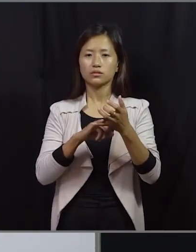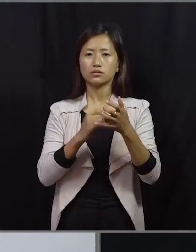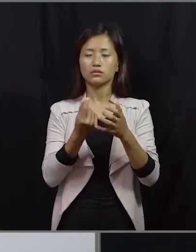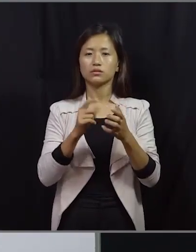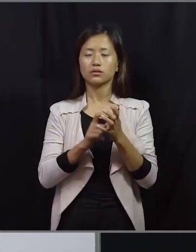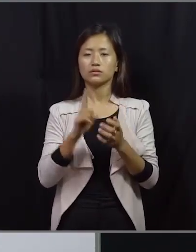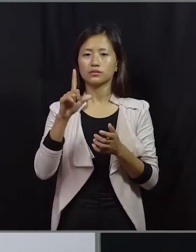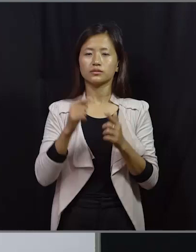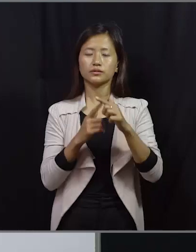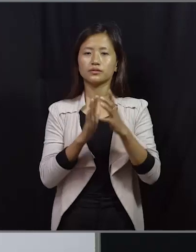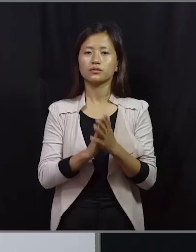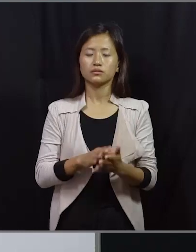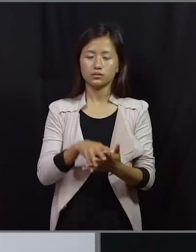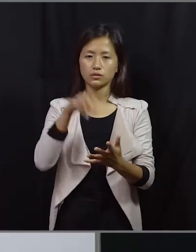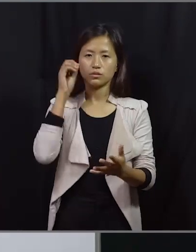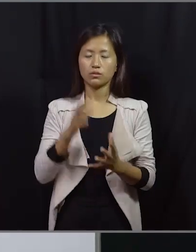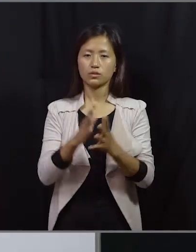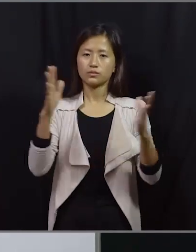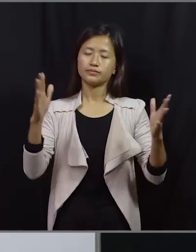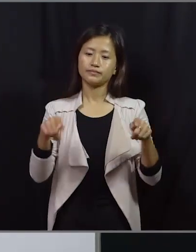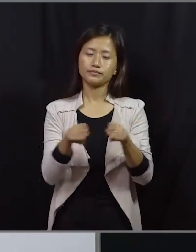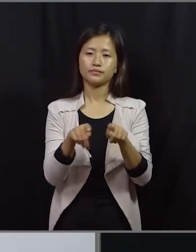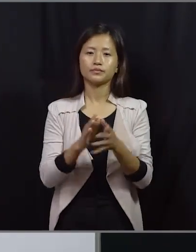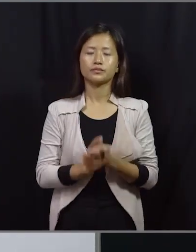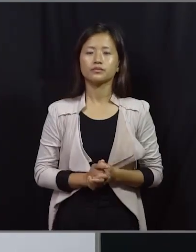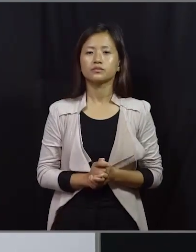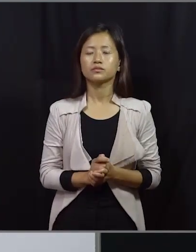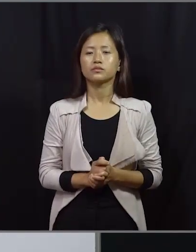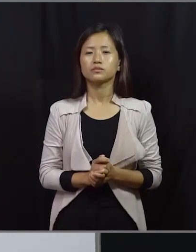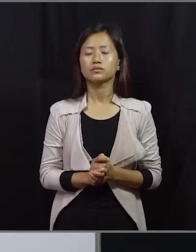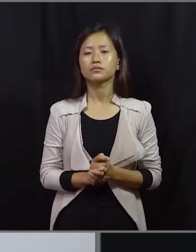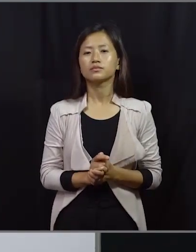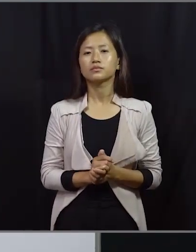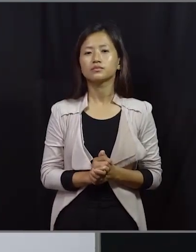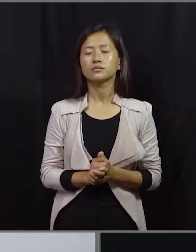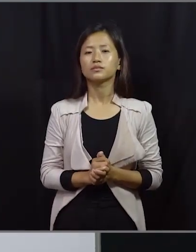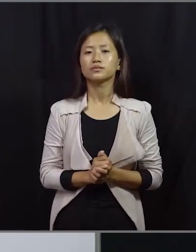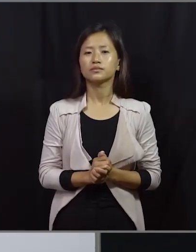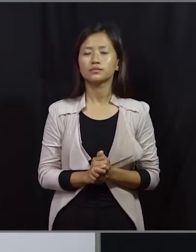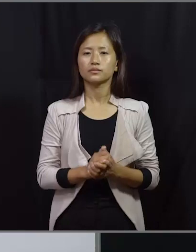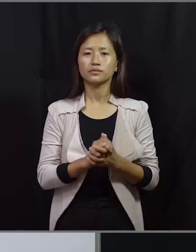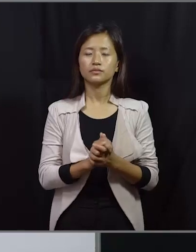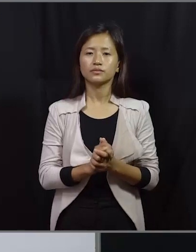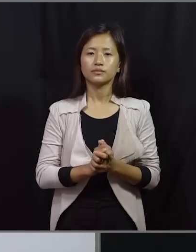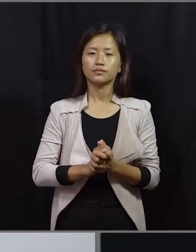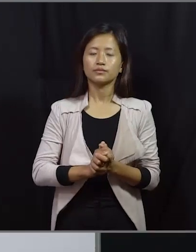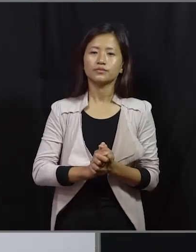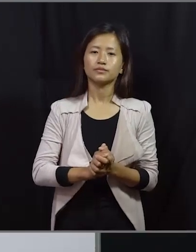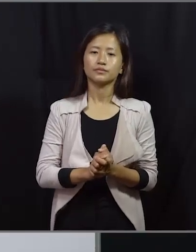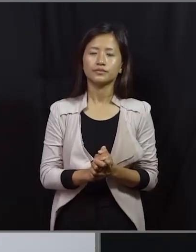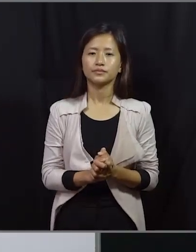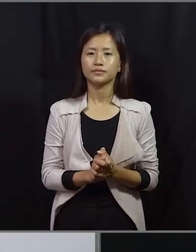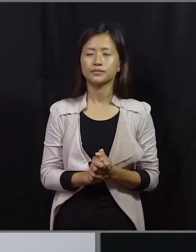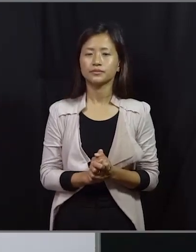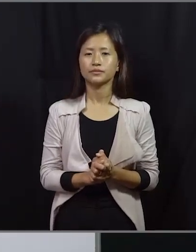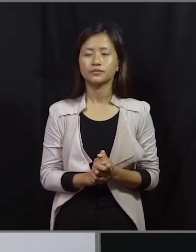learning more like this. Okay, the number of elements in the power set will be equal to 2 power m. M is nothing but the number of elements in set